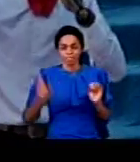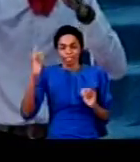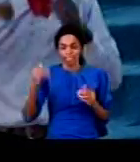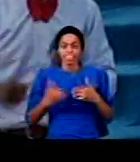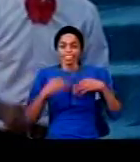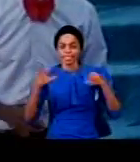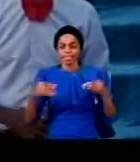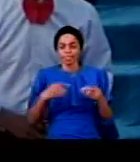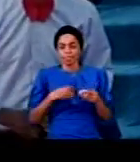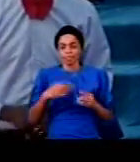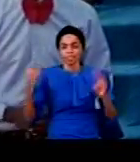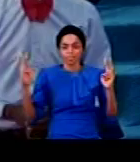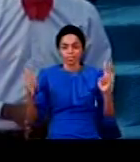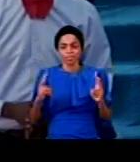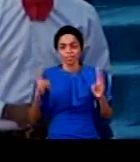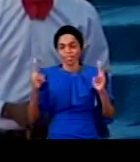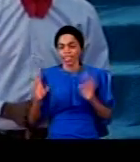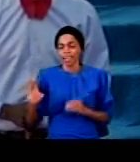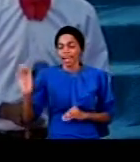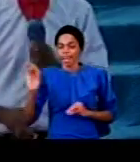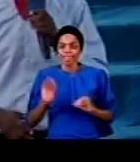aye, aye,